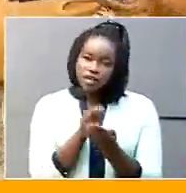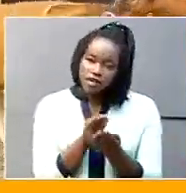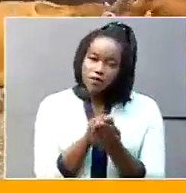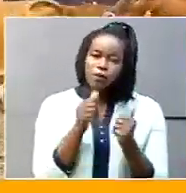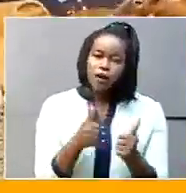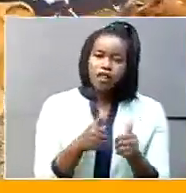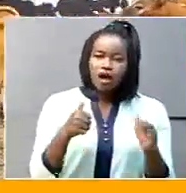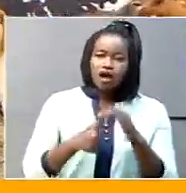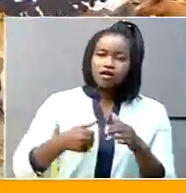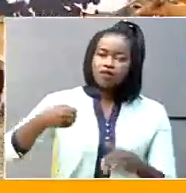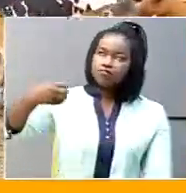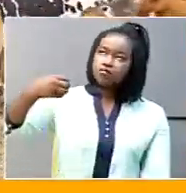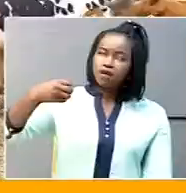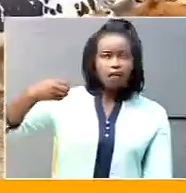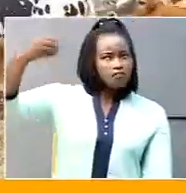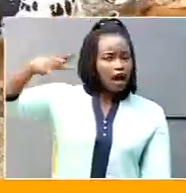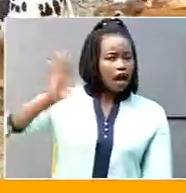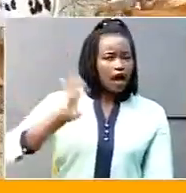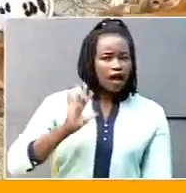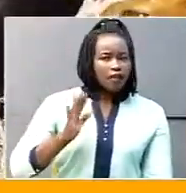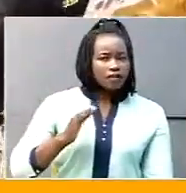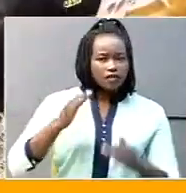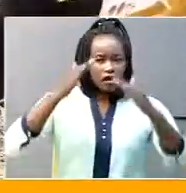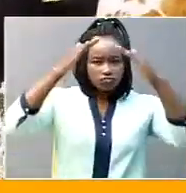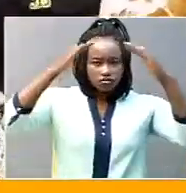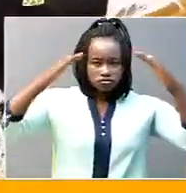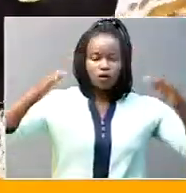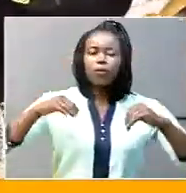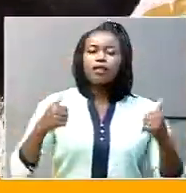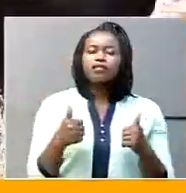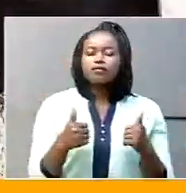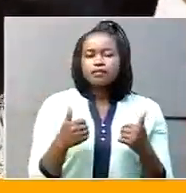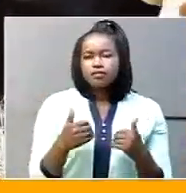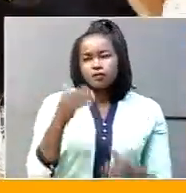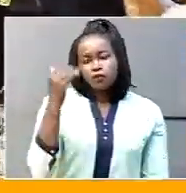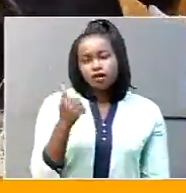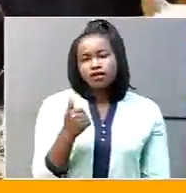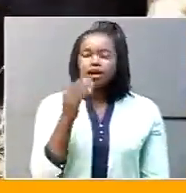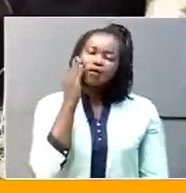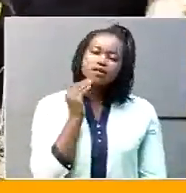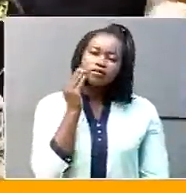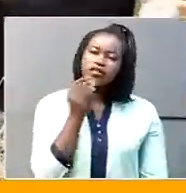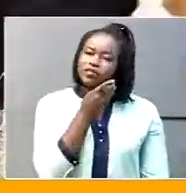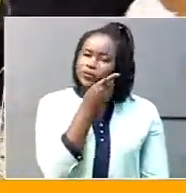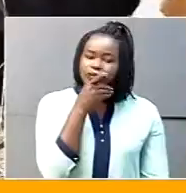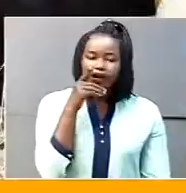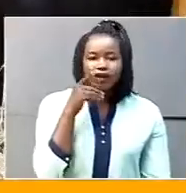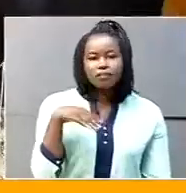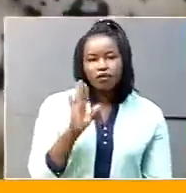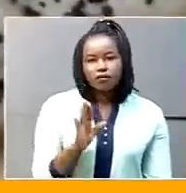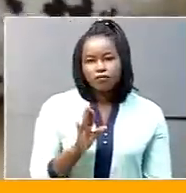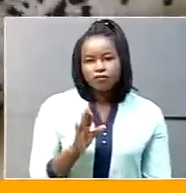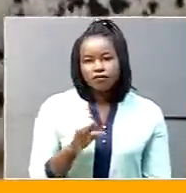a shelter with a dry foundation throughout the year. Since the country often experiences dry seasons, mainly in the